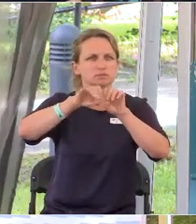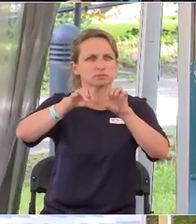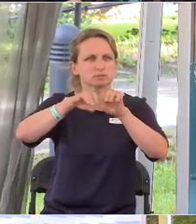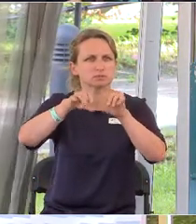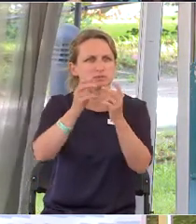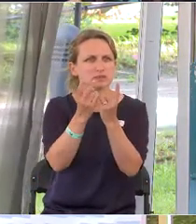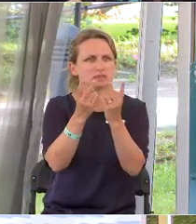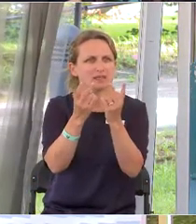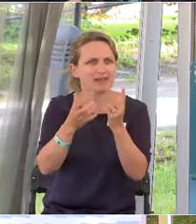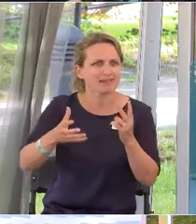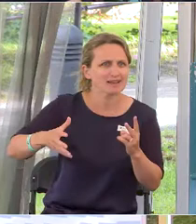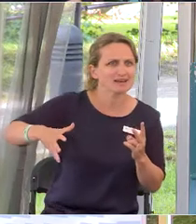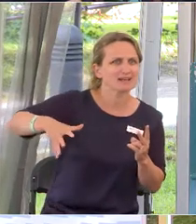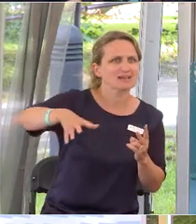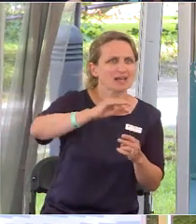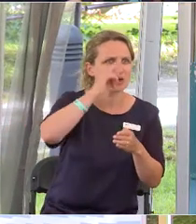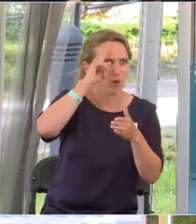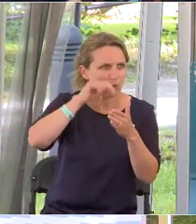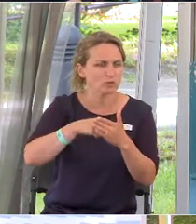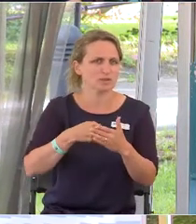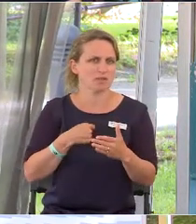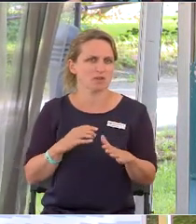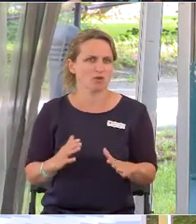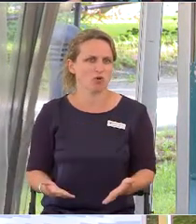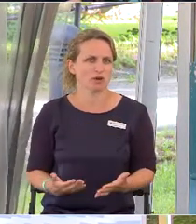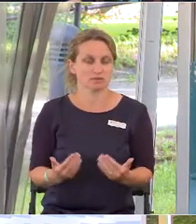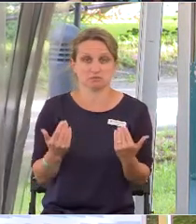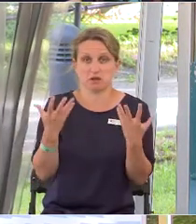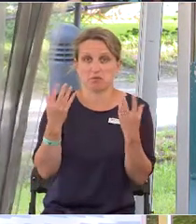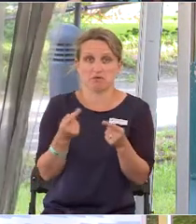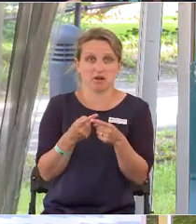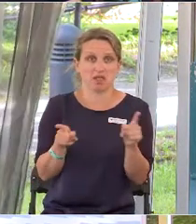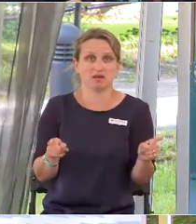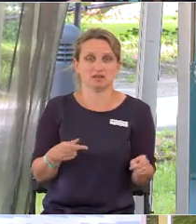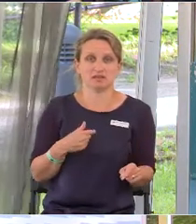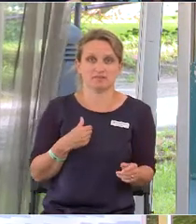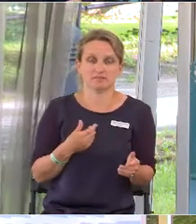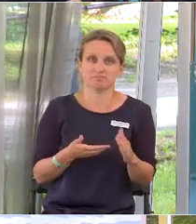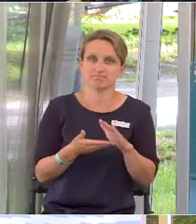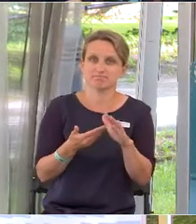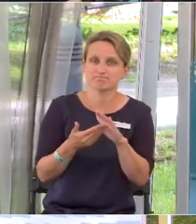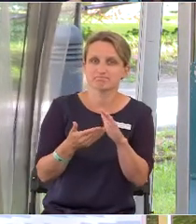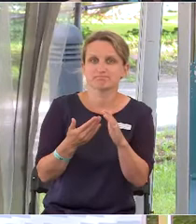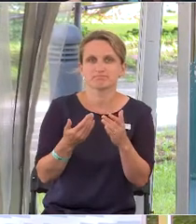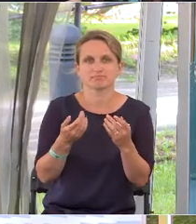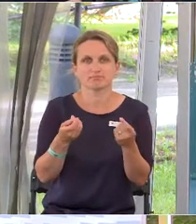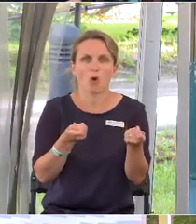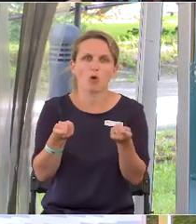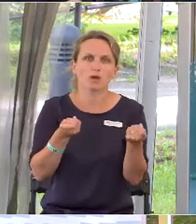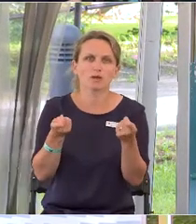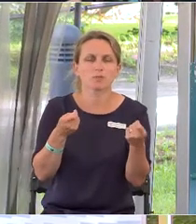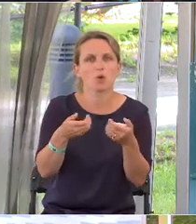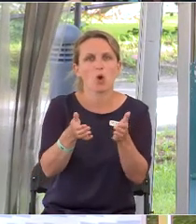speaking way that they all would trust you. Nowadays, it's different. You invite people, you organize a meeting, you only invite